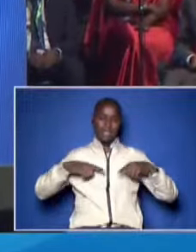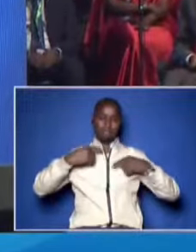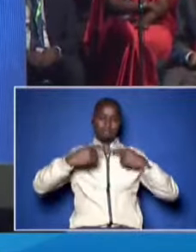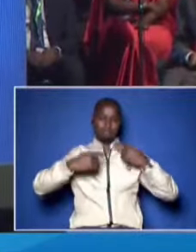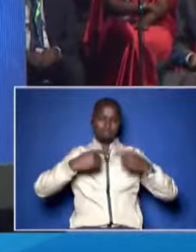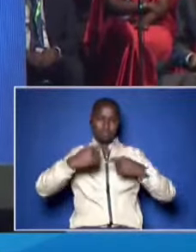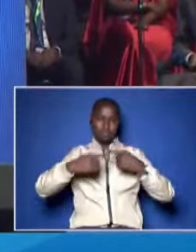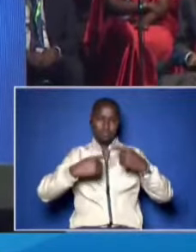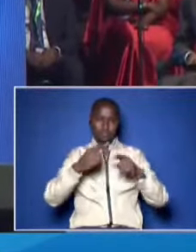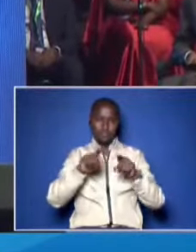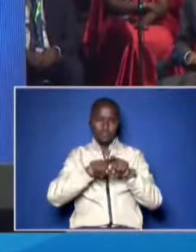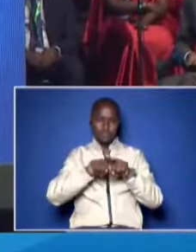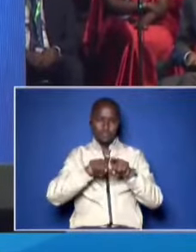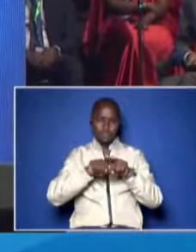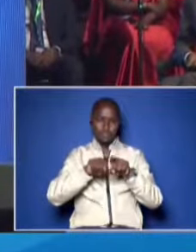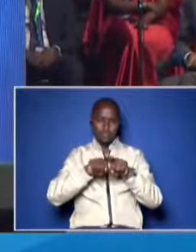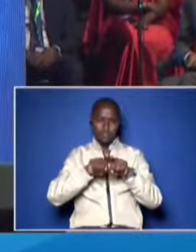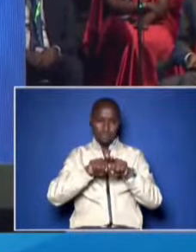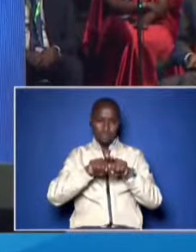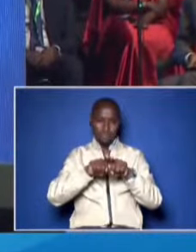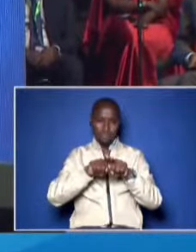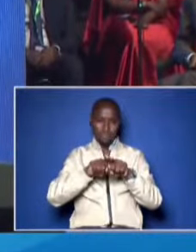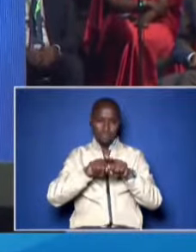by and you're